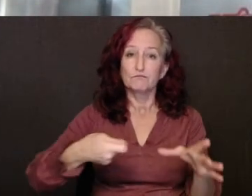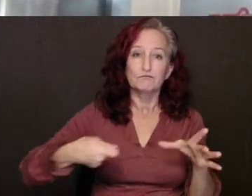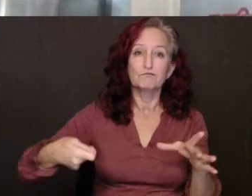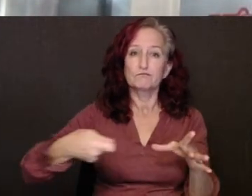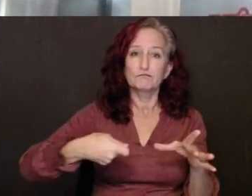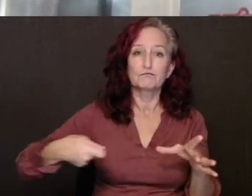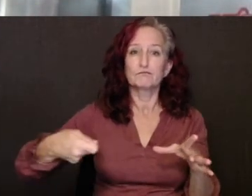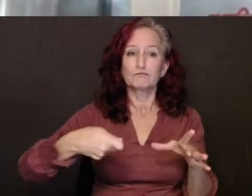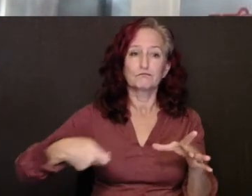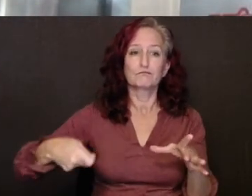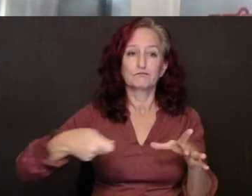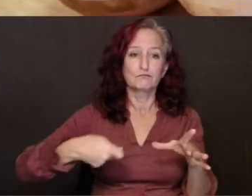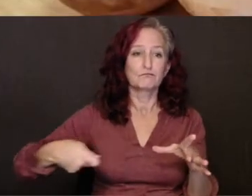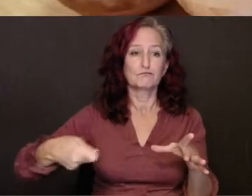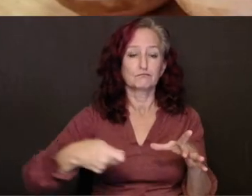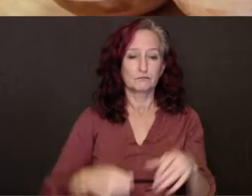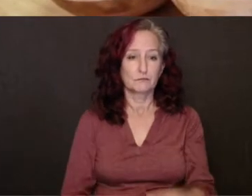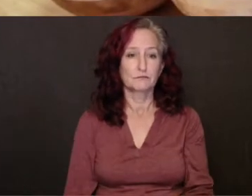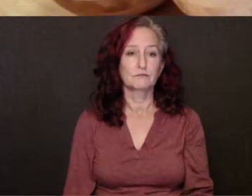can actually speak to each other.